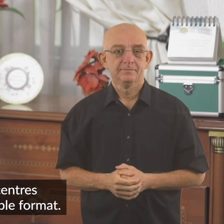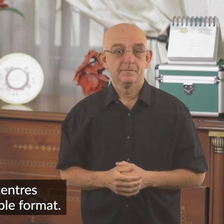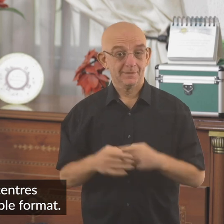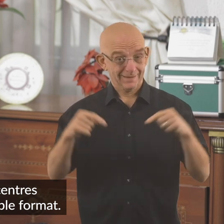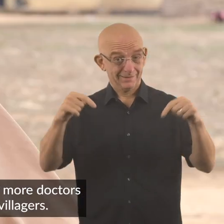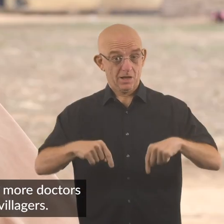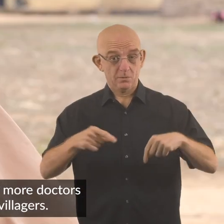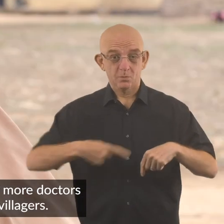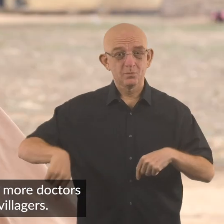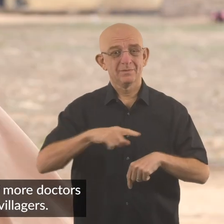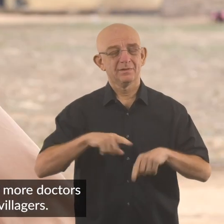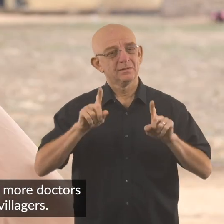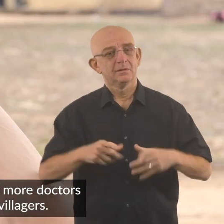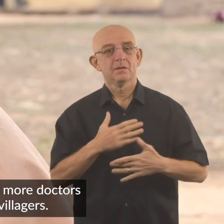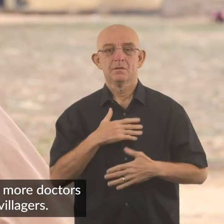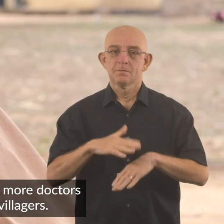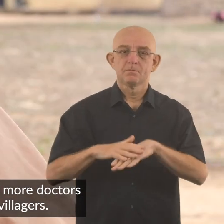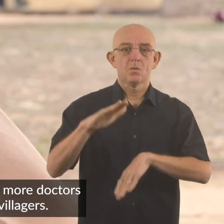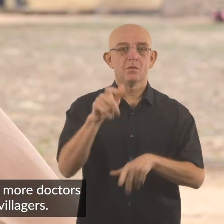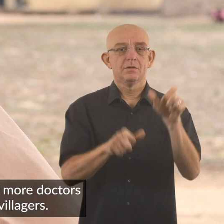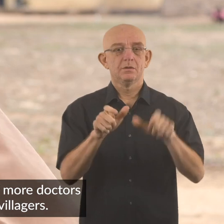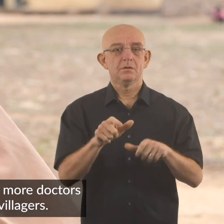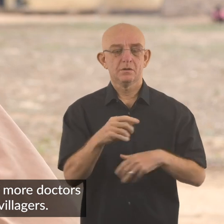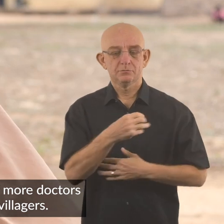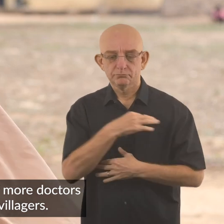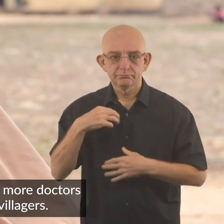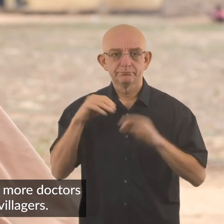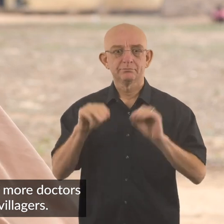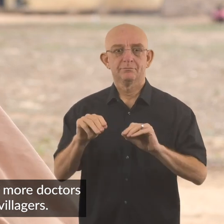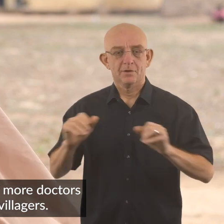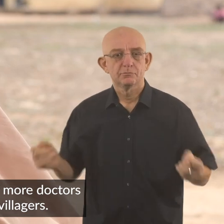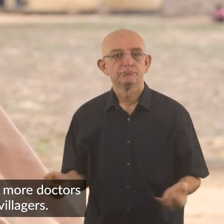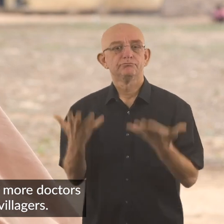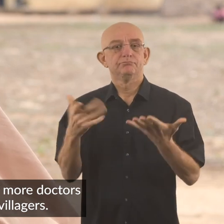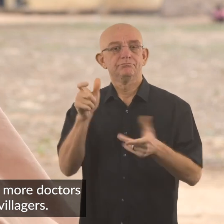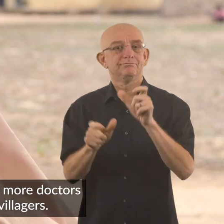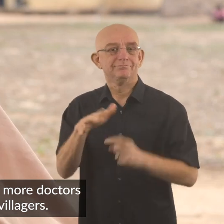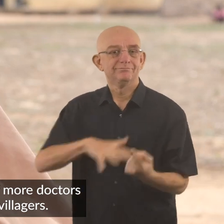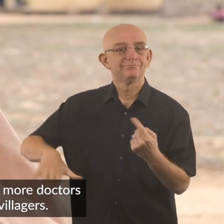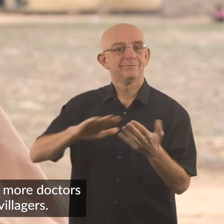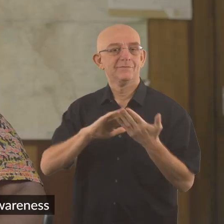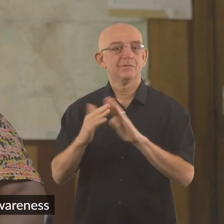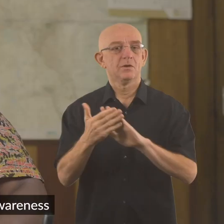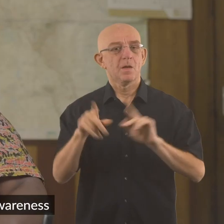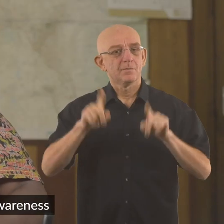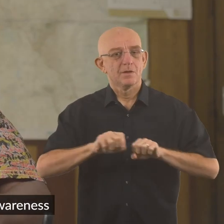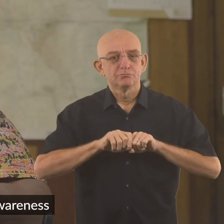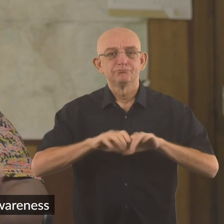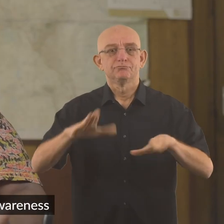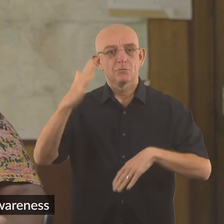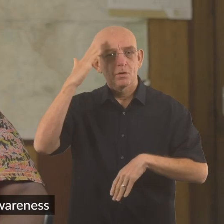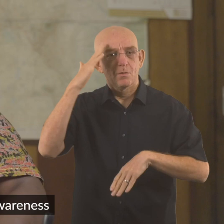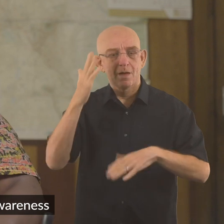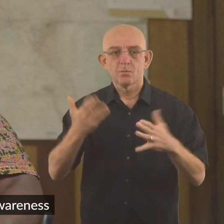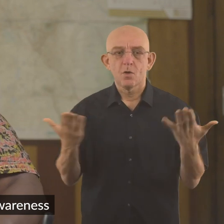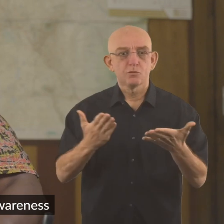format. Right now, we are in need of more doctors who will enlighten the villagers. We need to